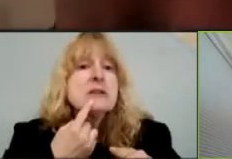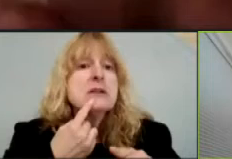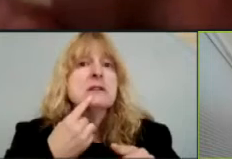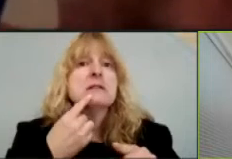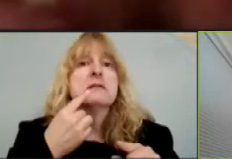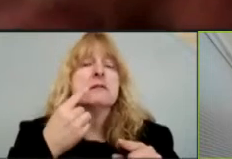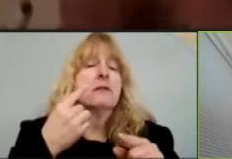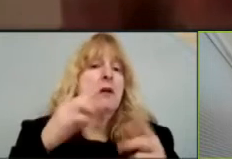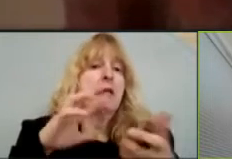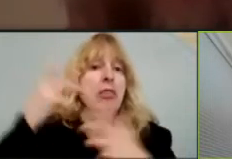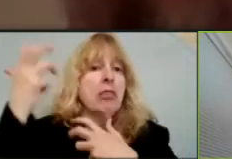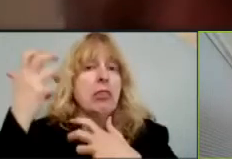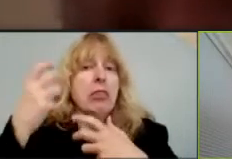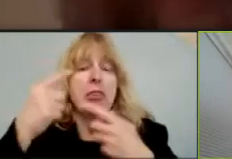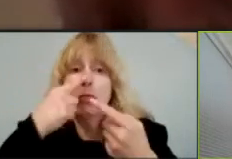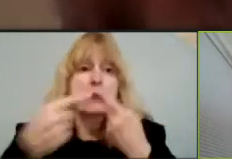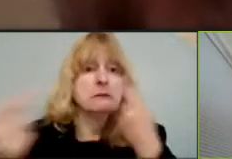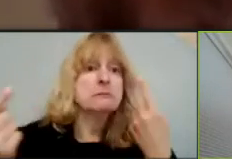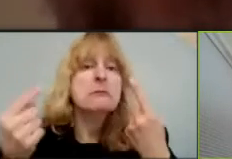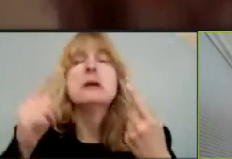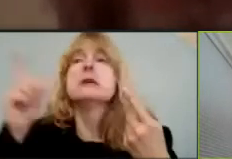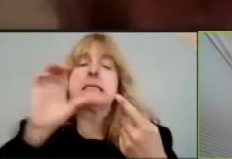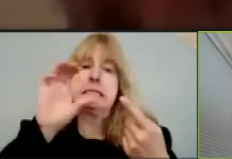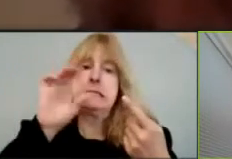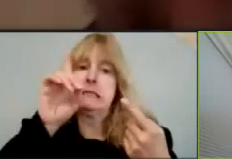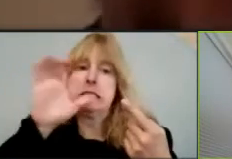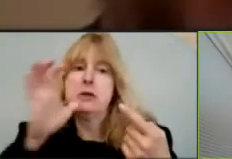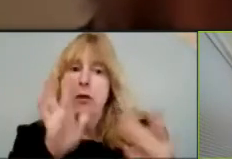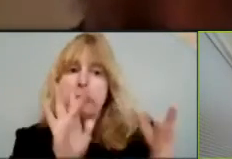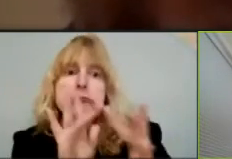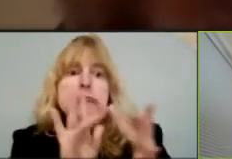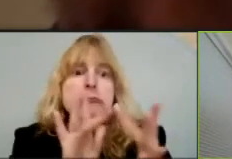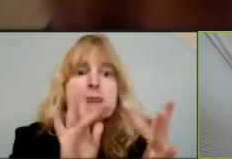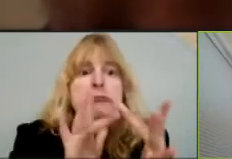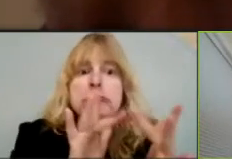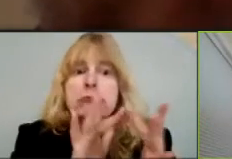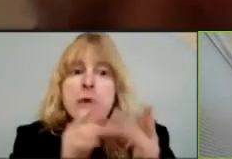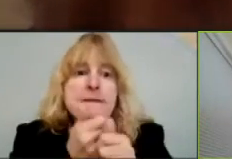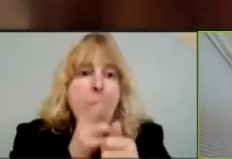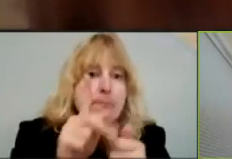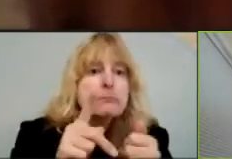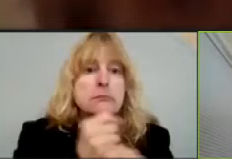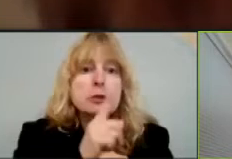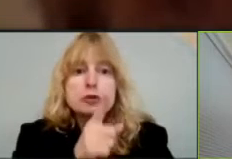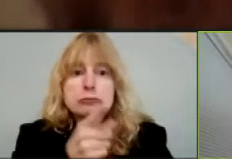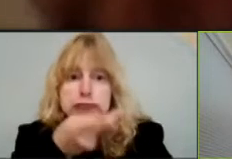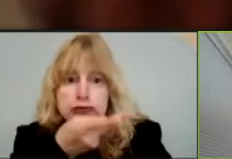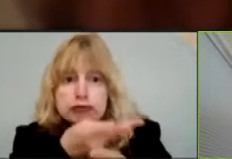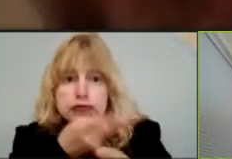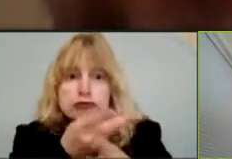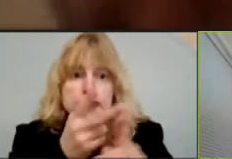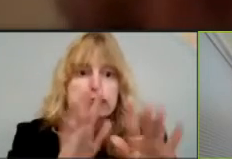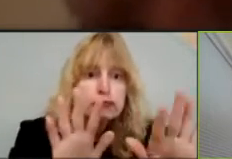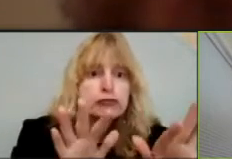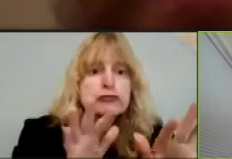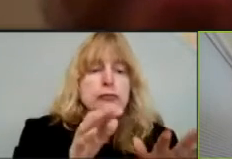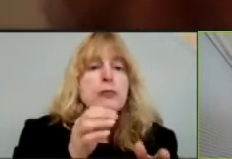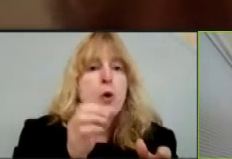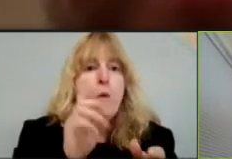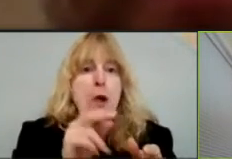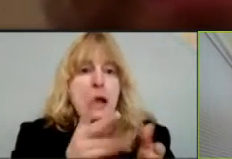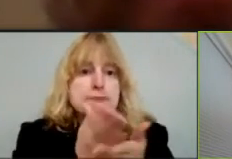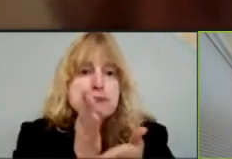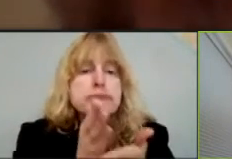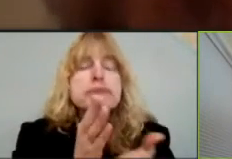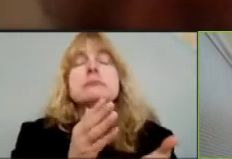CDC would reach out and contact you and follow up with you to make sure that you were cared for properly. So to